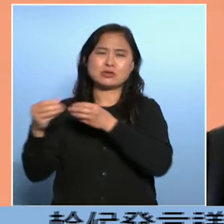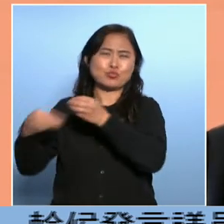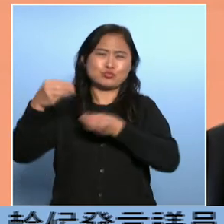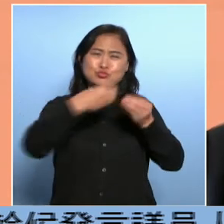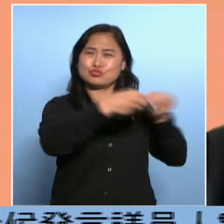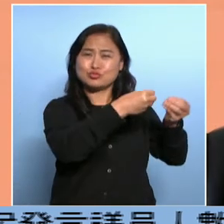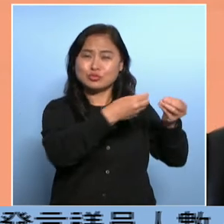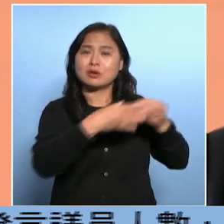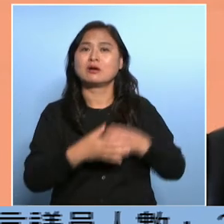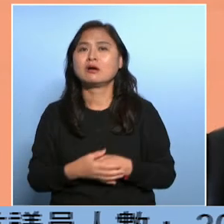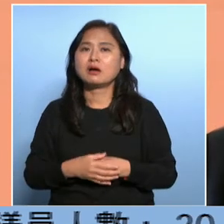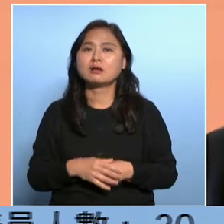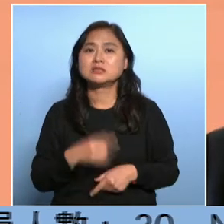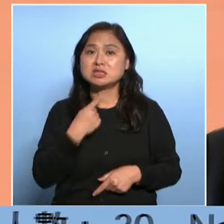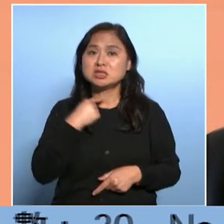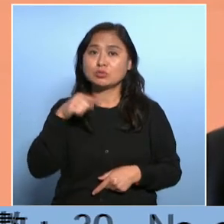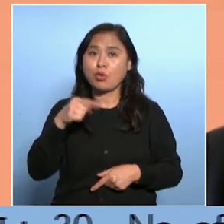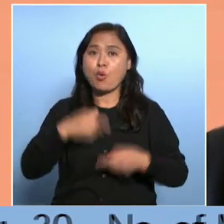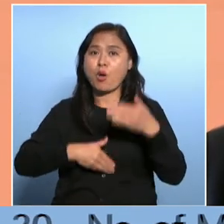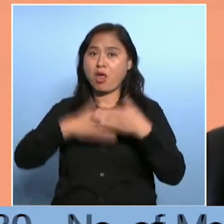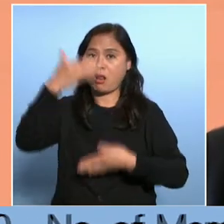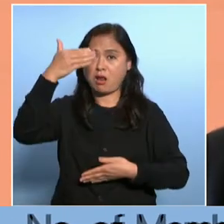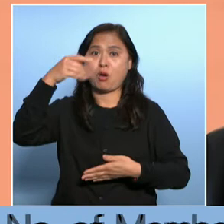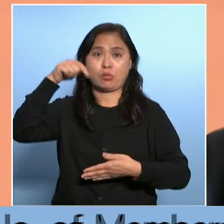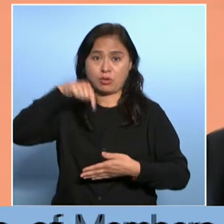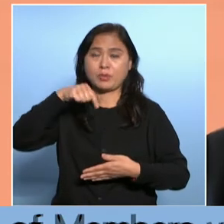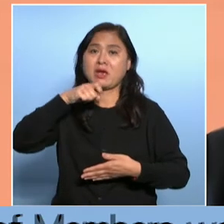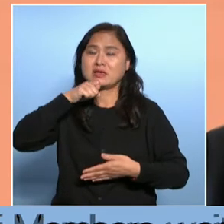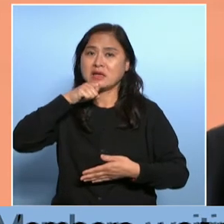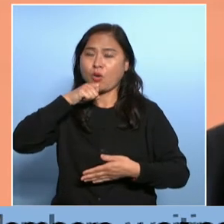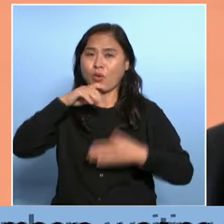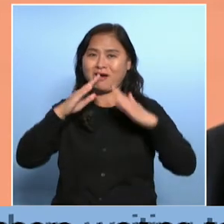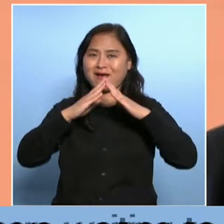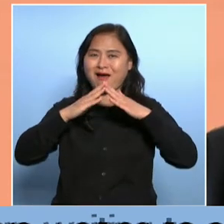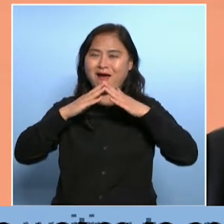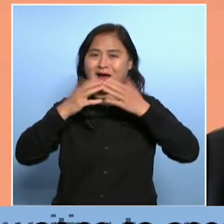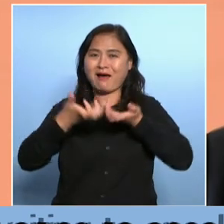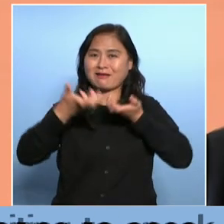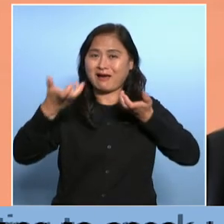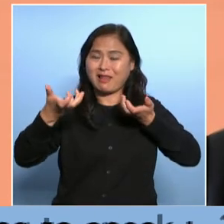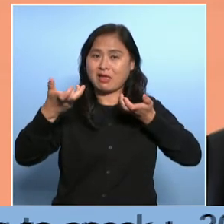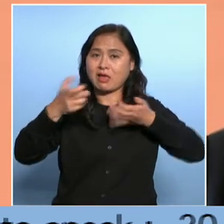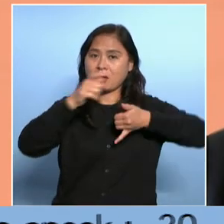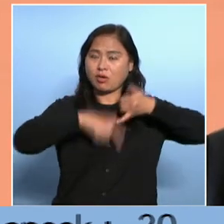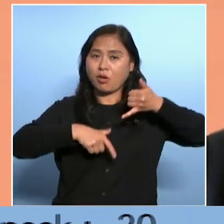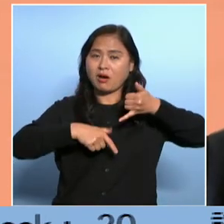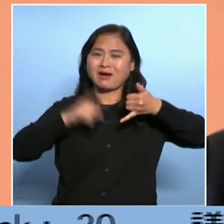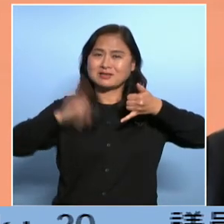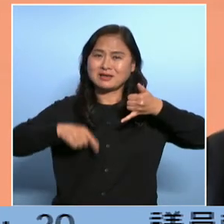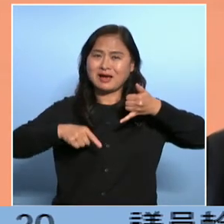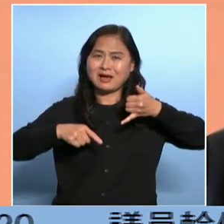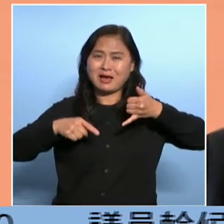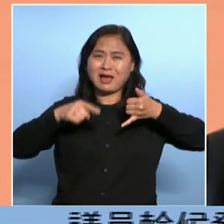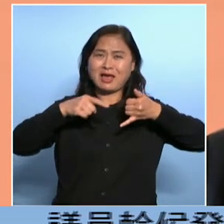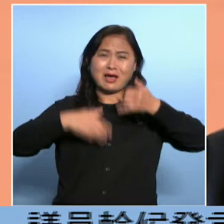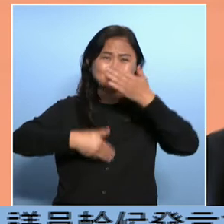was vertical transmission or horizontal transmission, and therefore, so long as there are cases where people